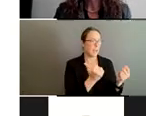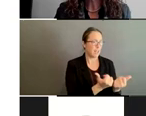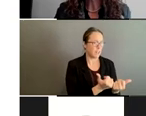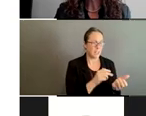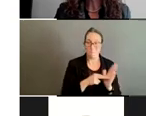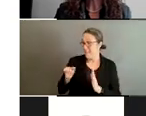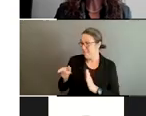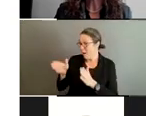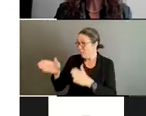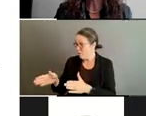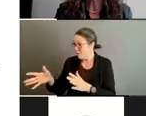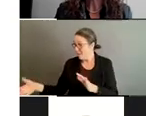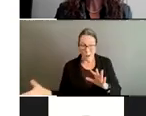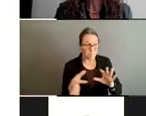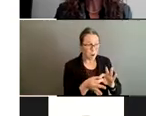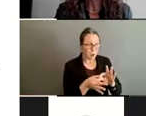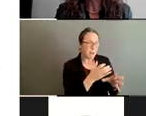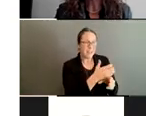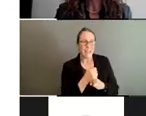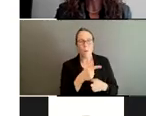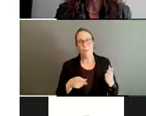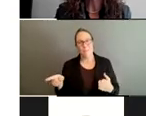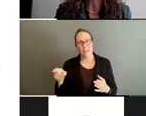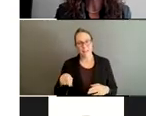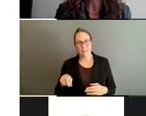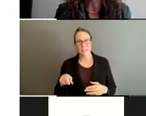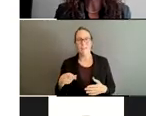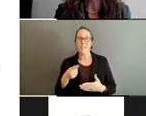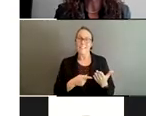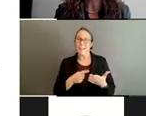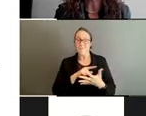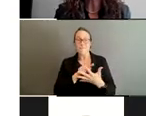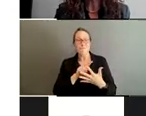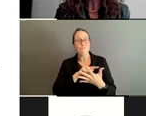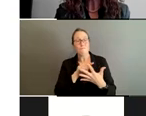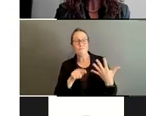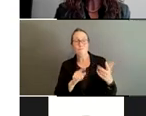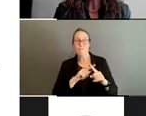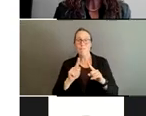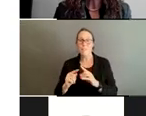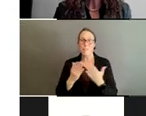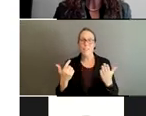connected. So those are some of the different things that disability integration advisors do in the field.